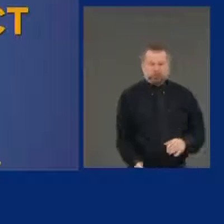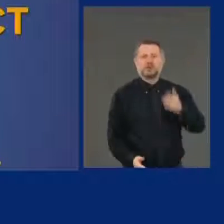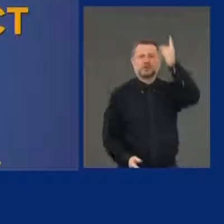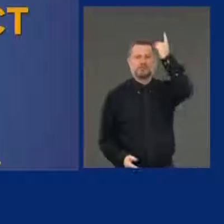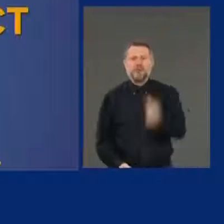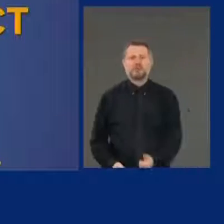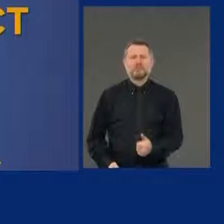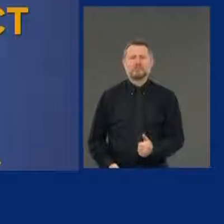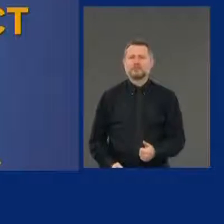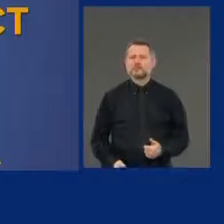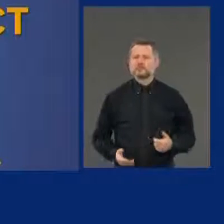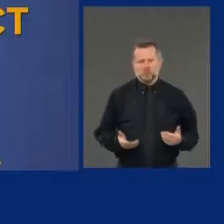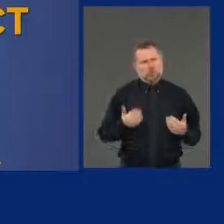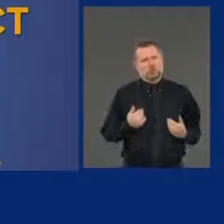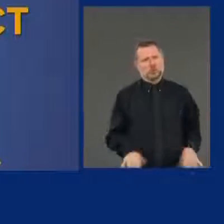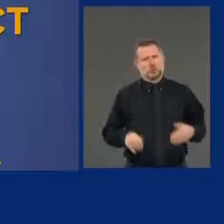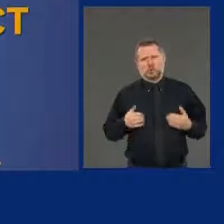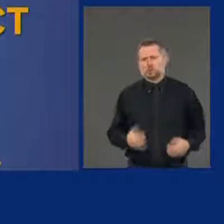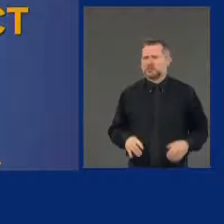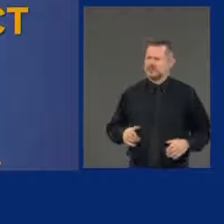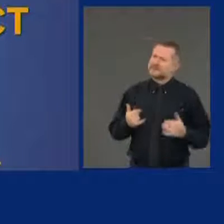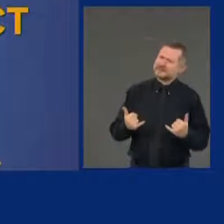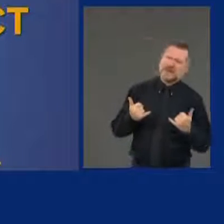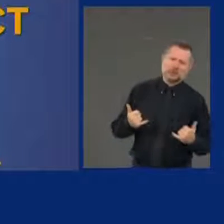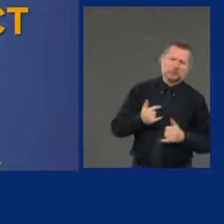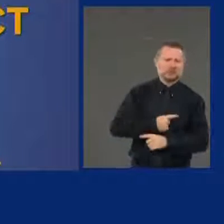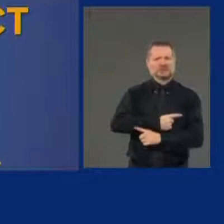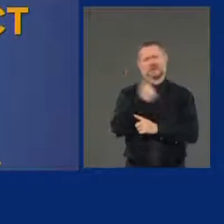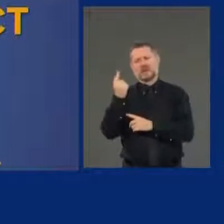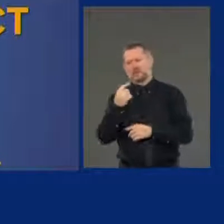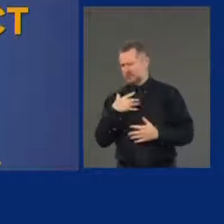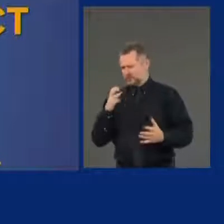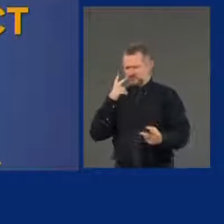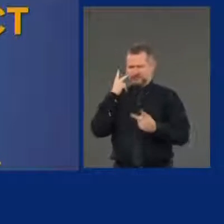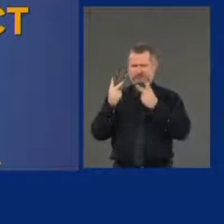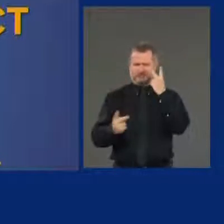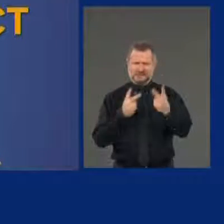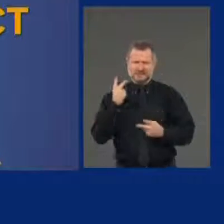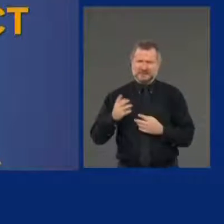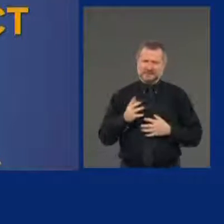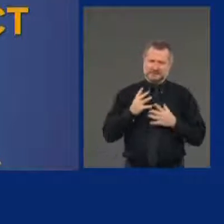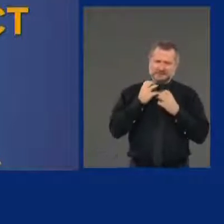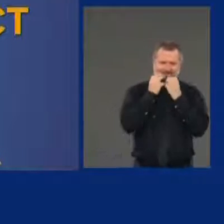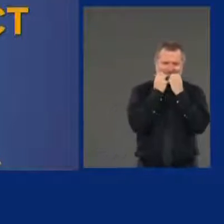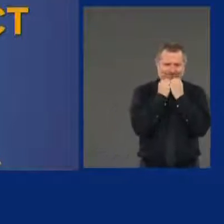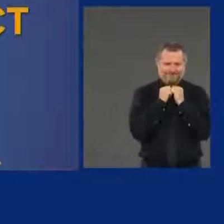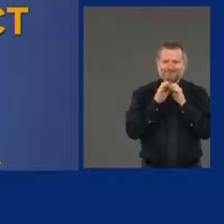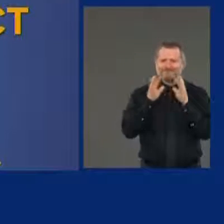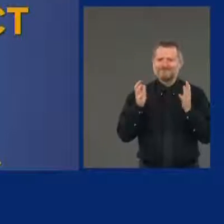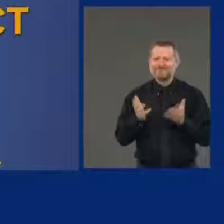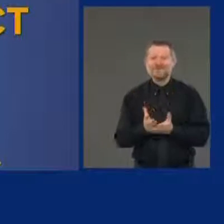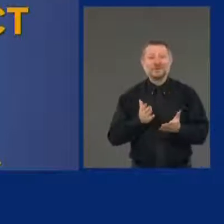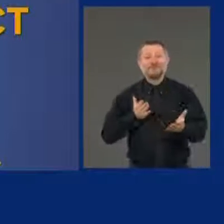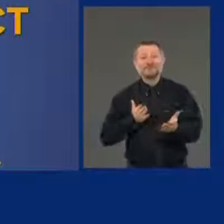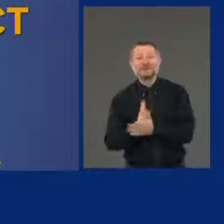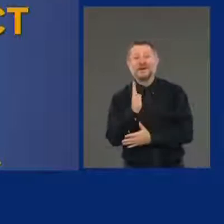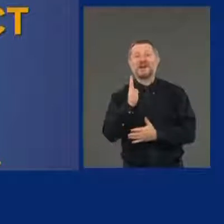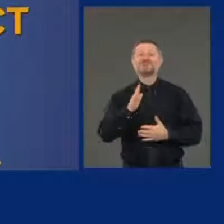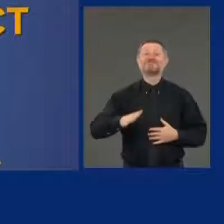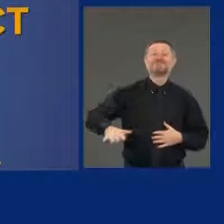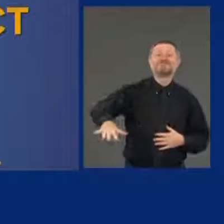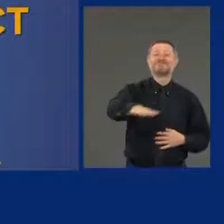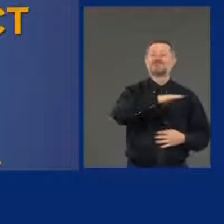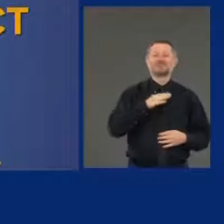In some ways, we're in this great moment where society is so caring of the rights of one another, and that's a